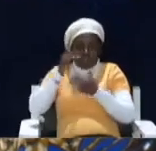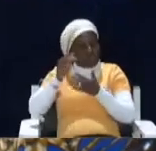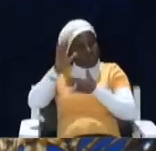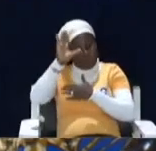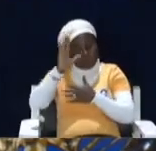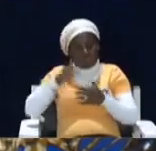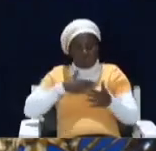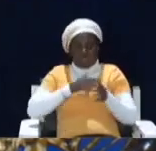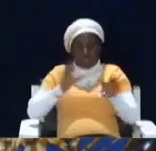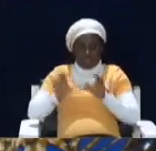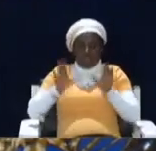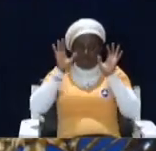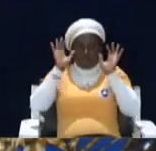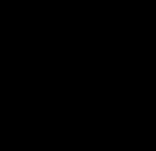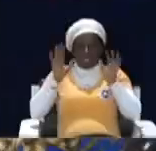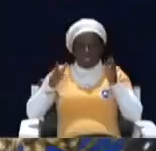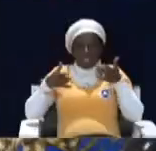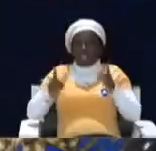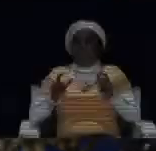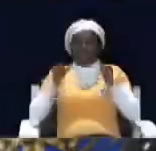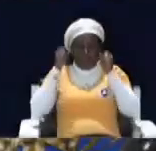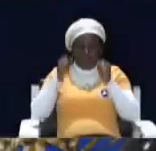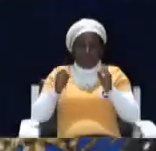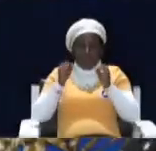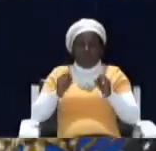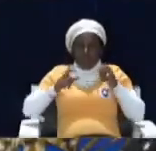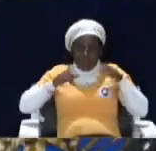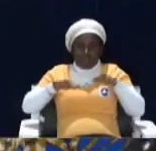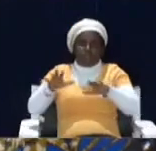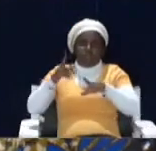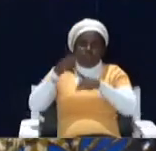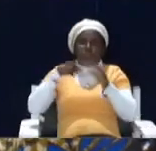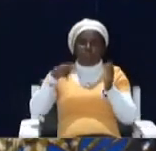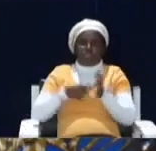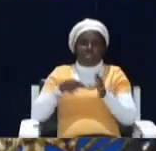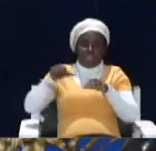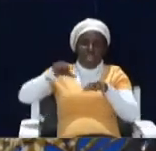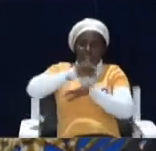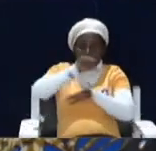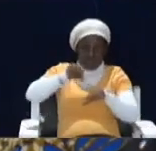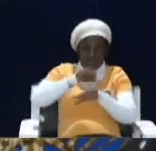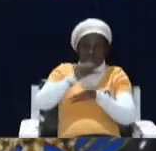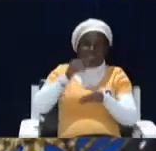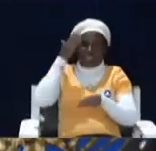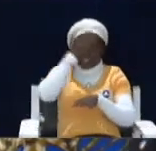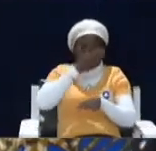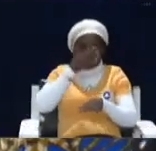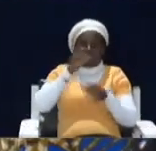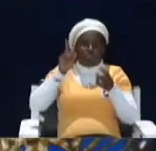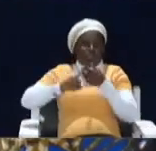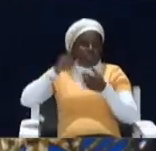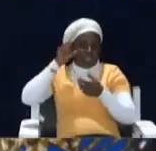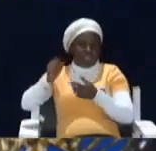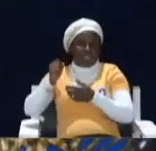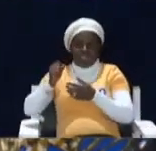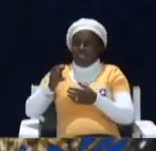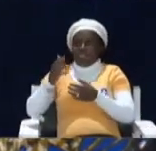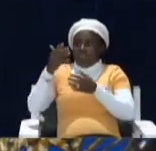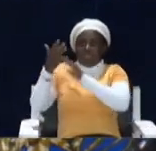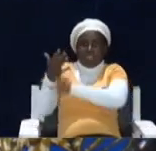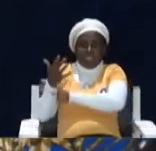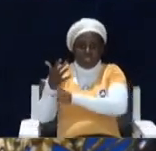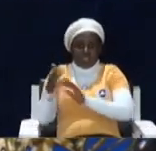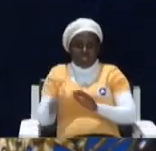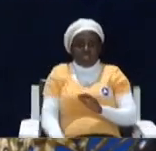wonders. Let power flow from this anointed handkerchief into his right hand, right leg,